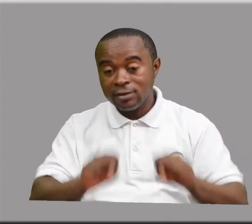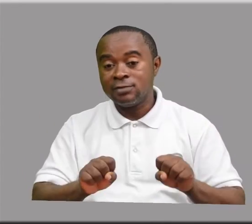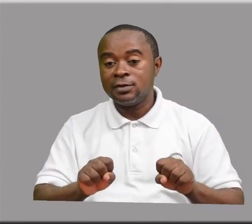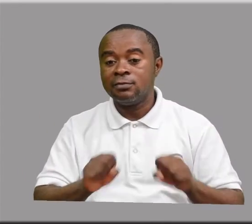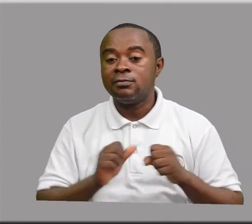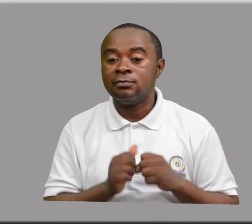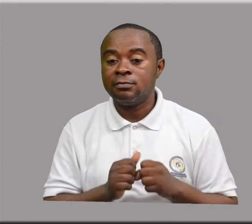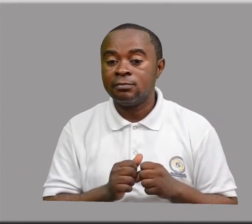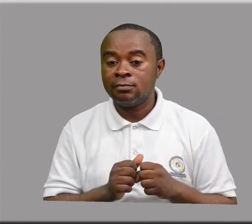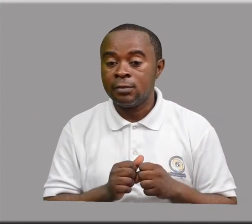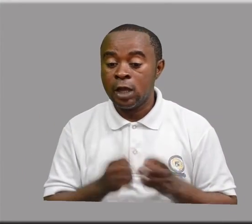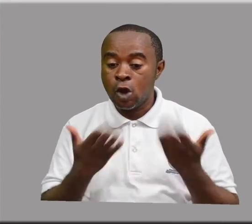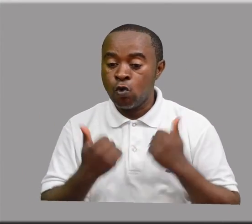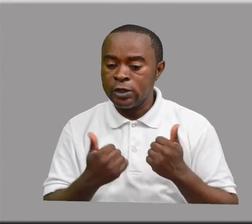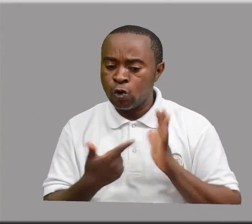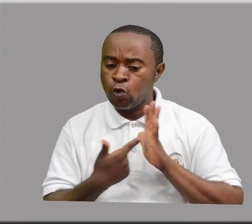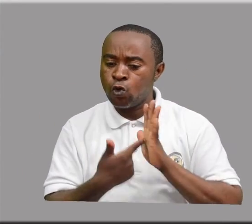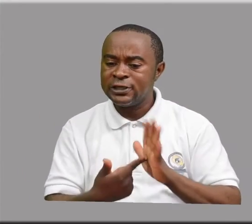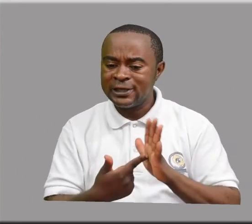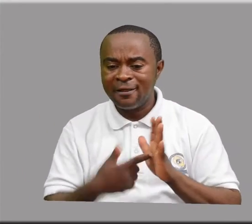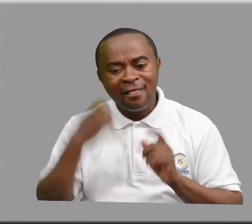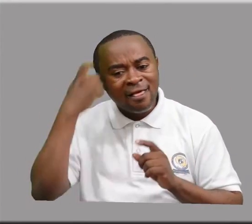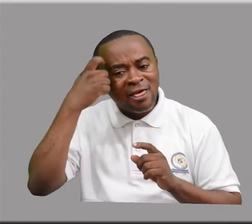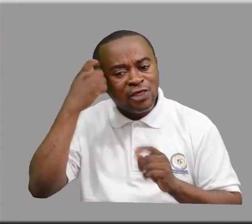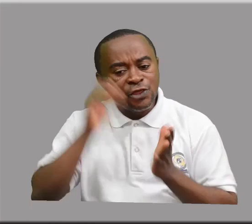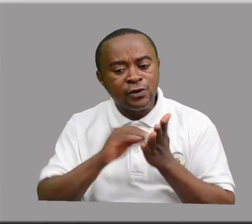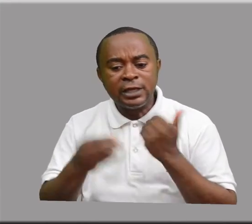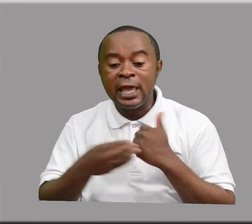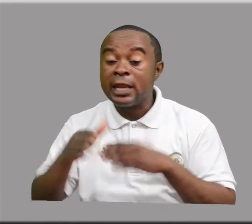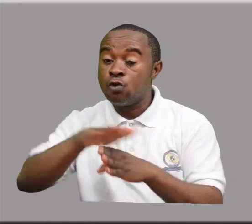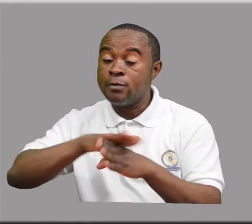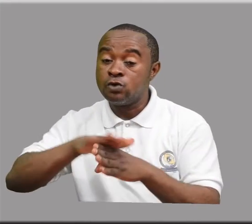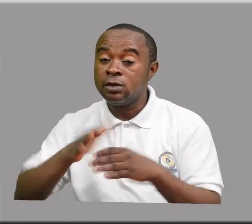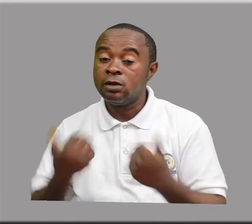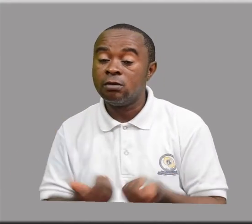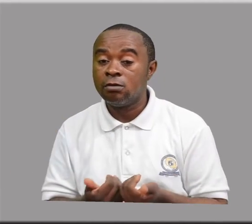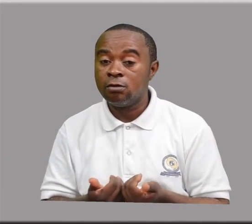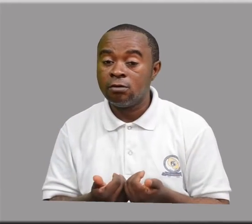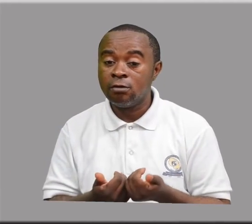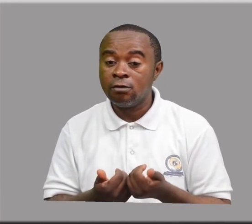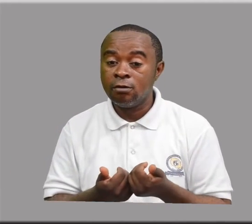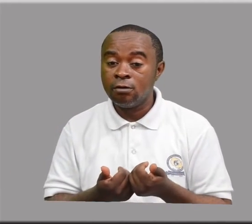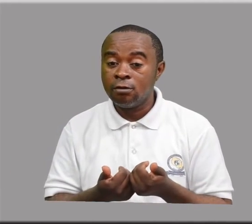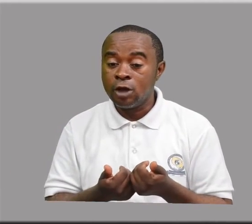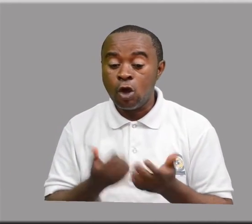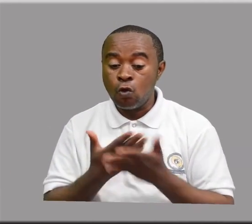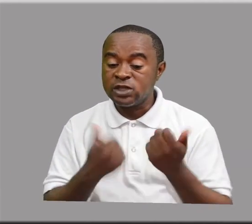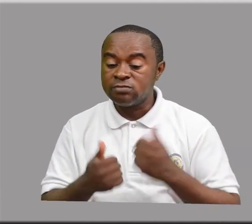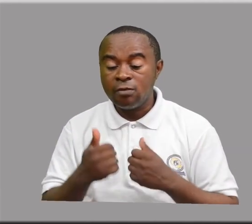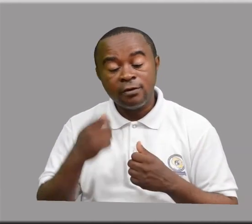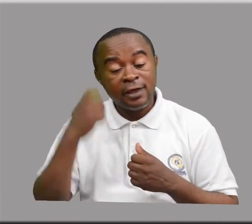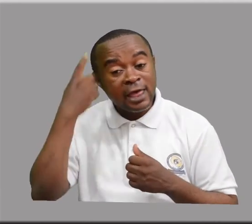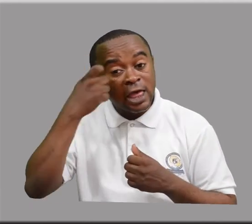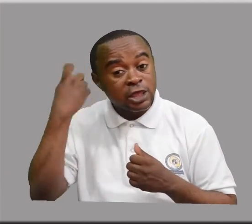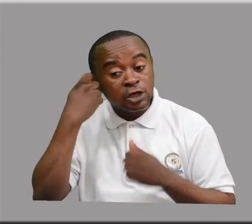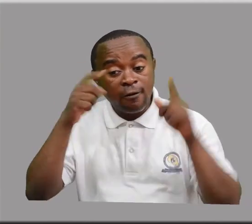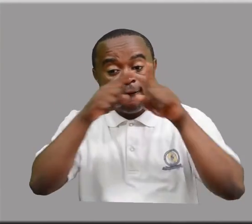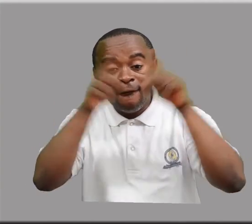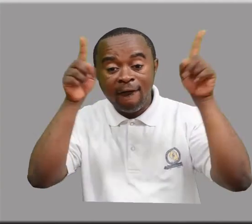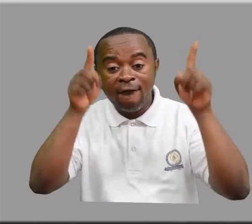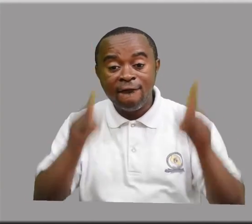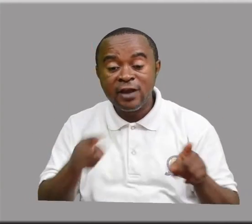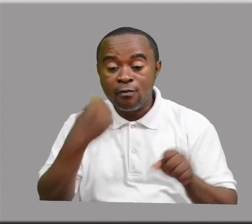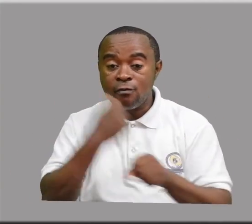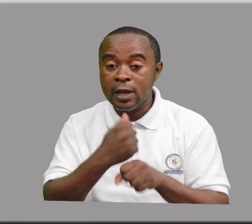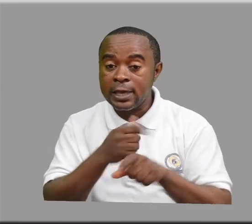the theory that you used also, because the theory that you develop, the theoretical framework that you